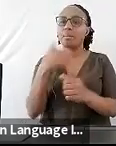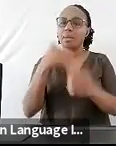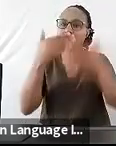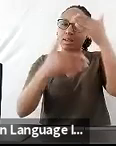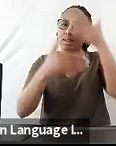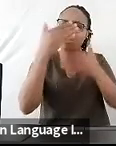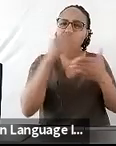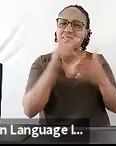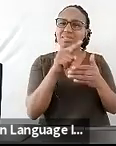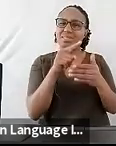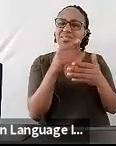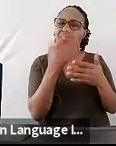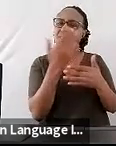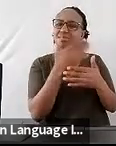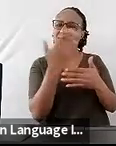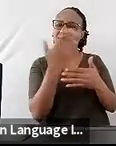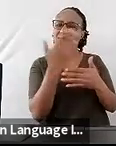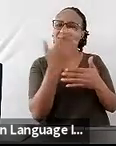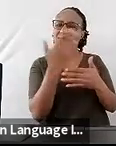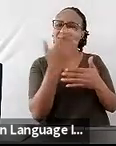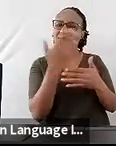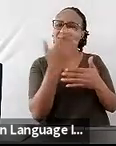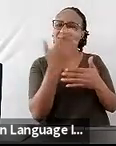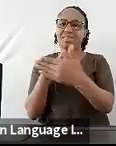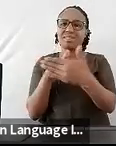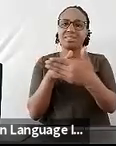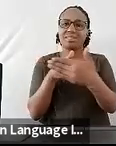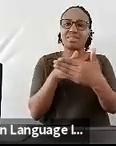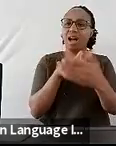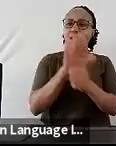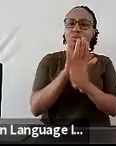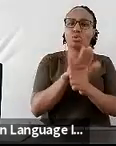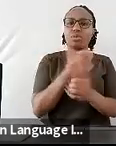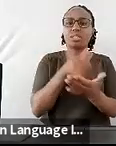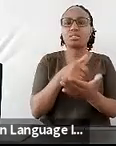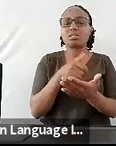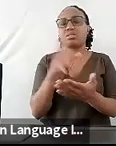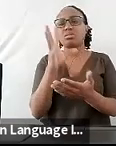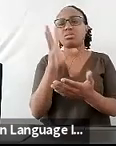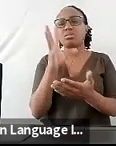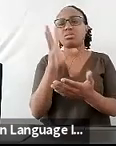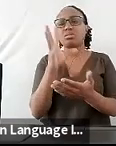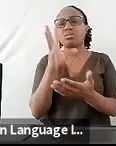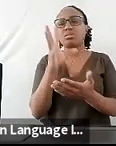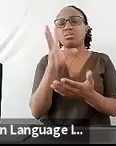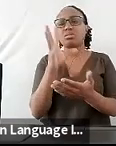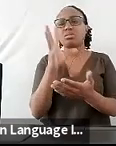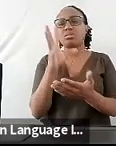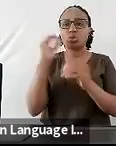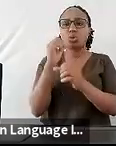walls, and a lot of it has to do with the way the professional organizations that work with refugees and migrants